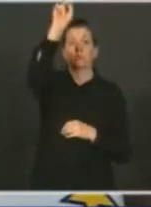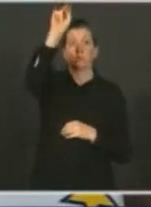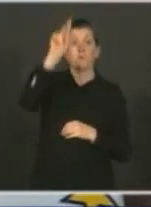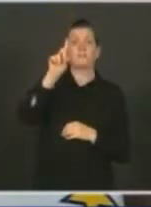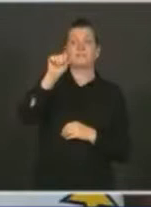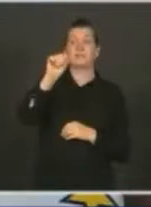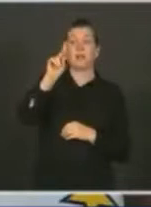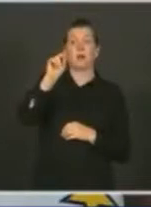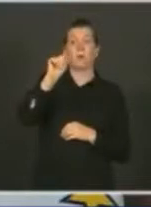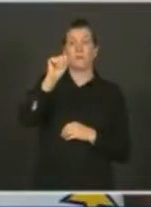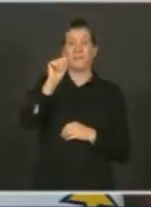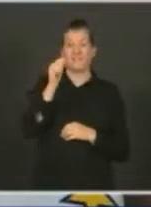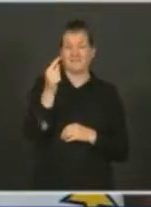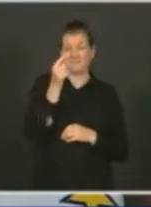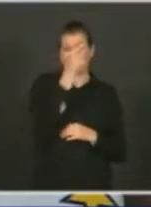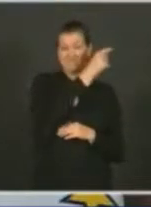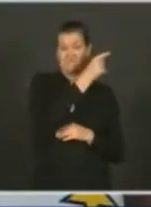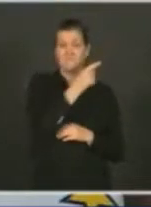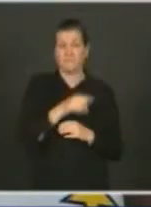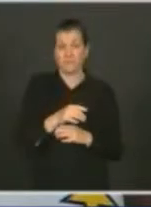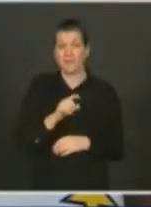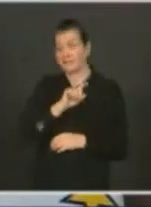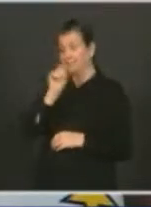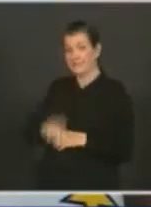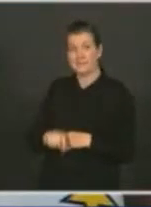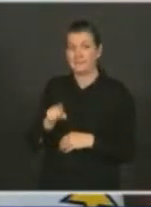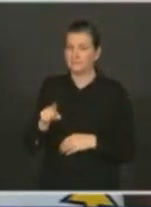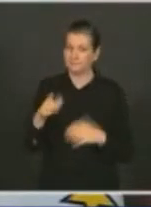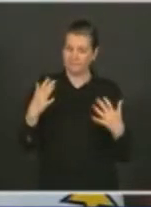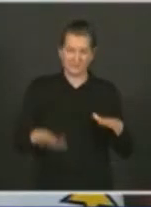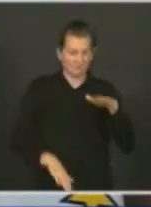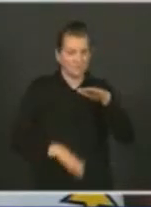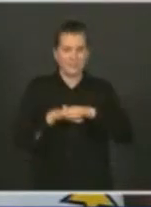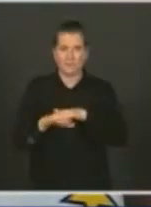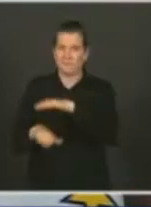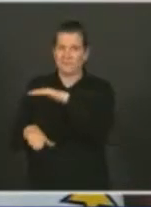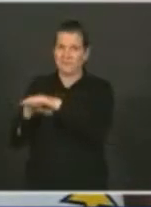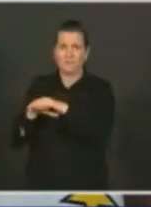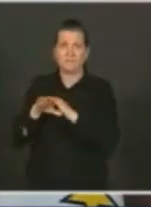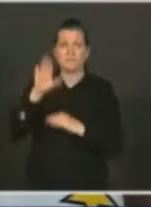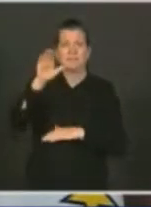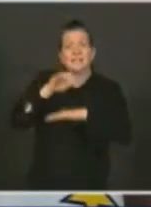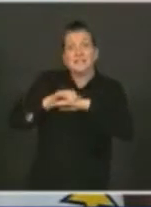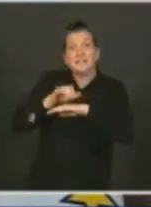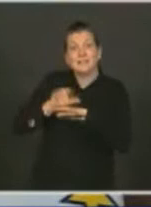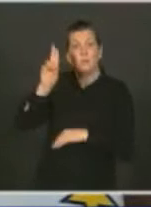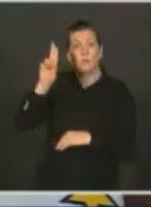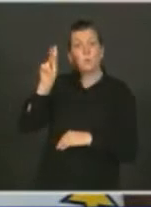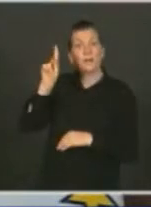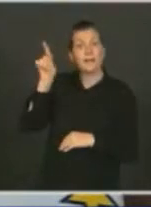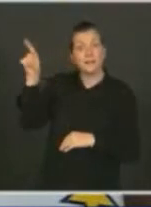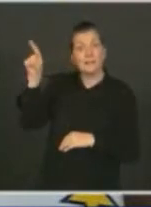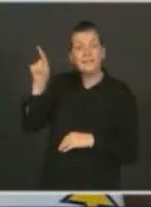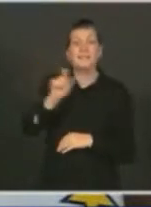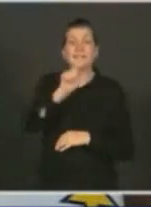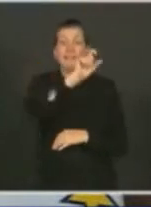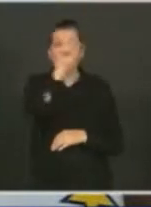capacity. Germany, the United Kingdom, and parts of Italy are on total lockdown.